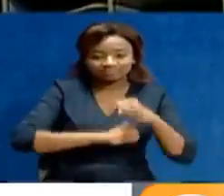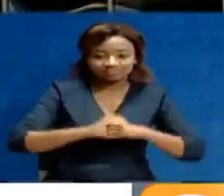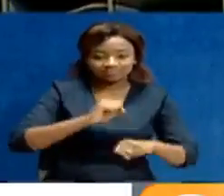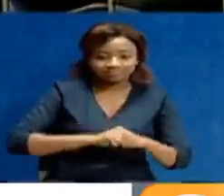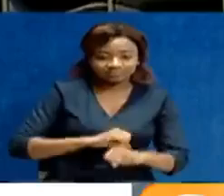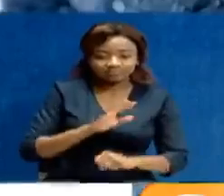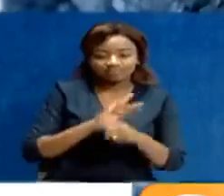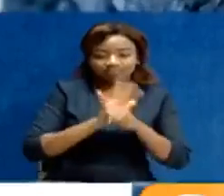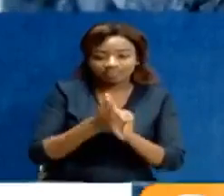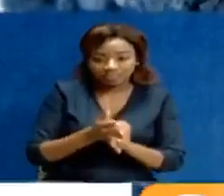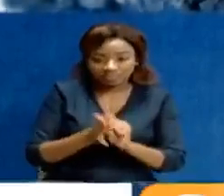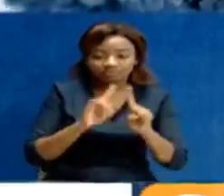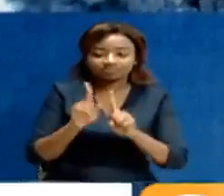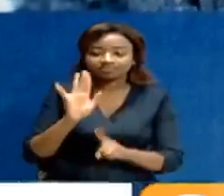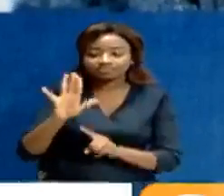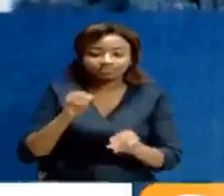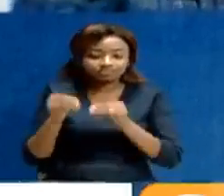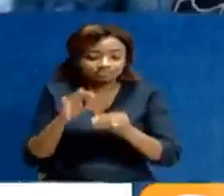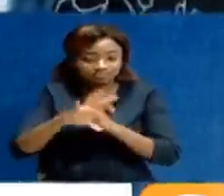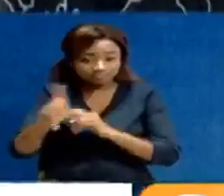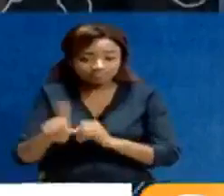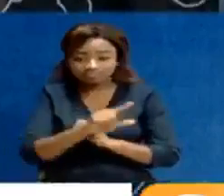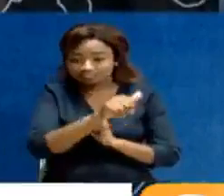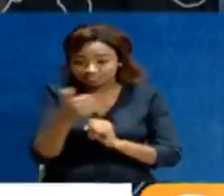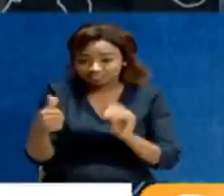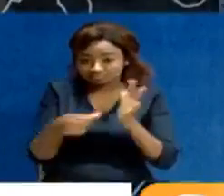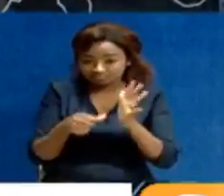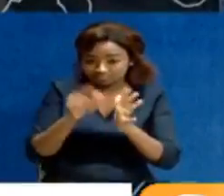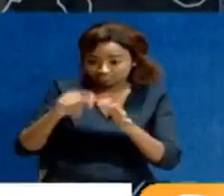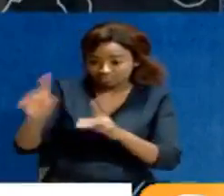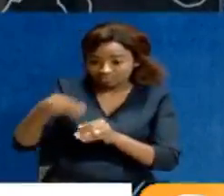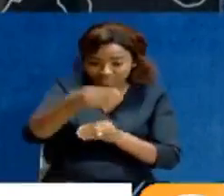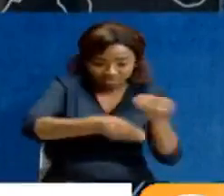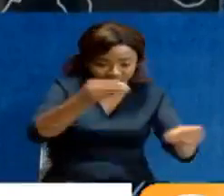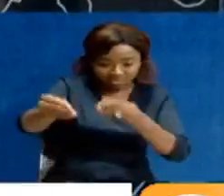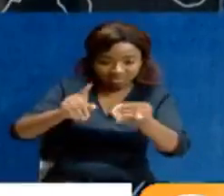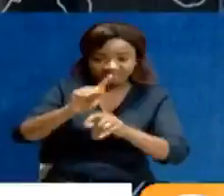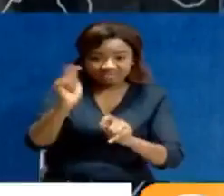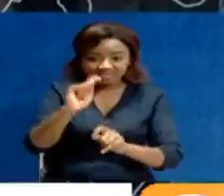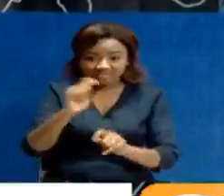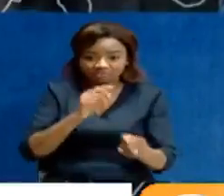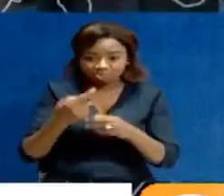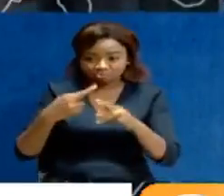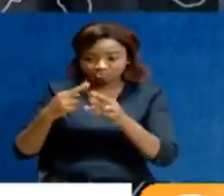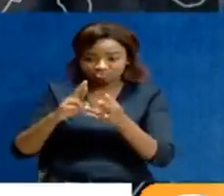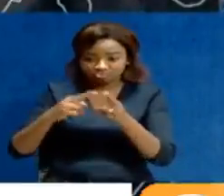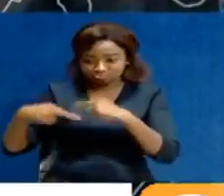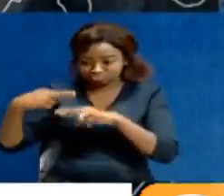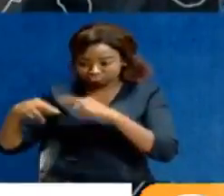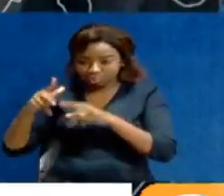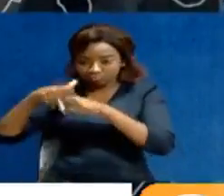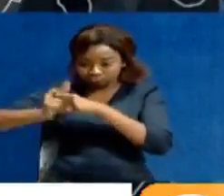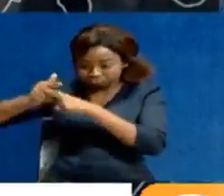pandemic. The county also came under fire over the award of tenders for the renovation of the COVID-19 isolation